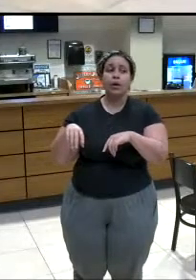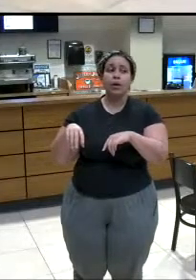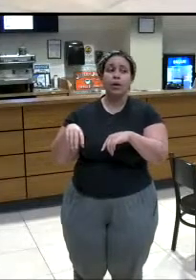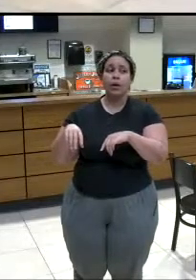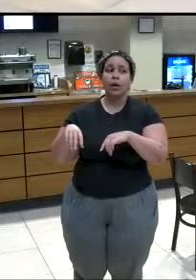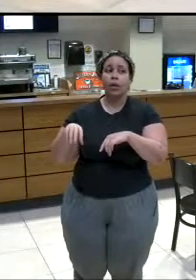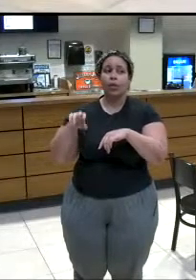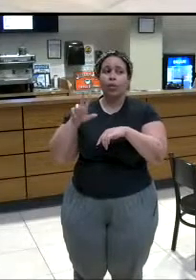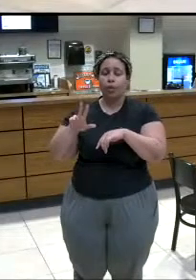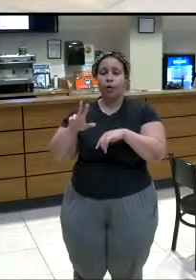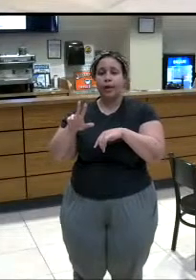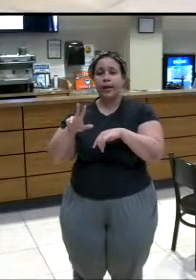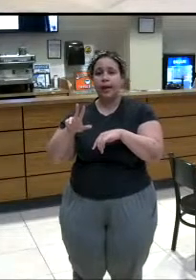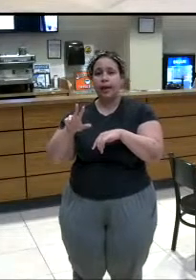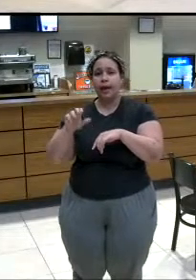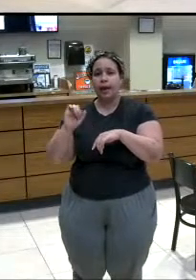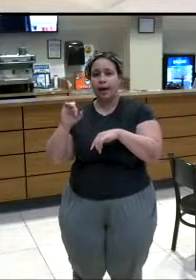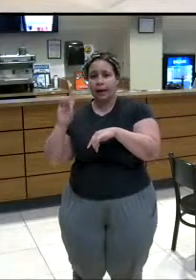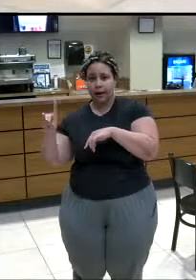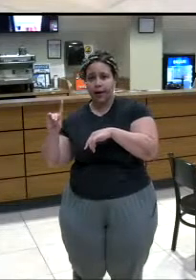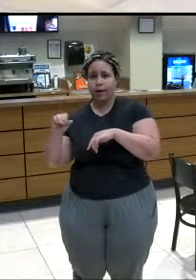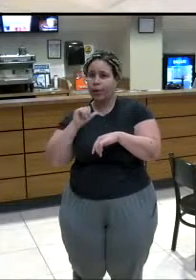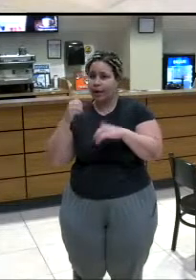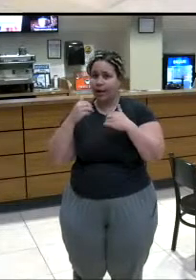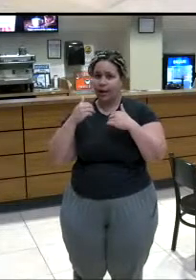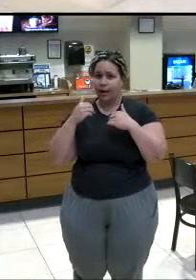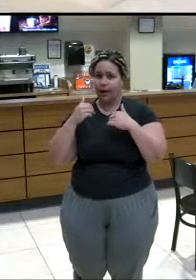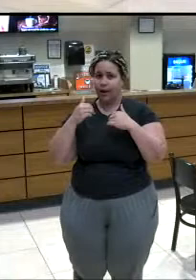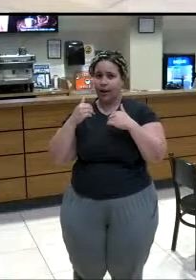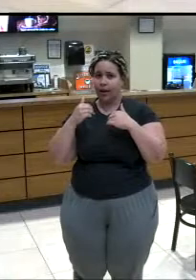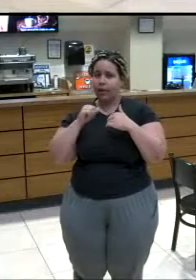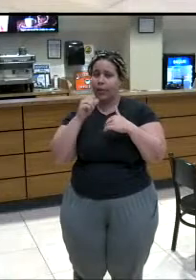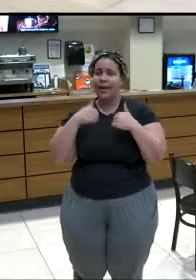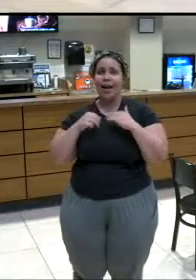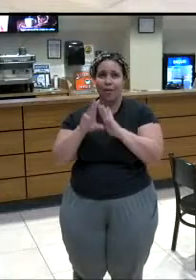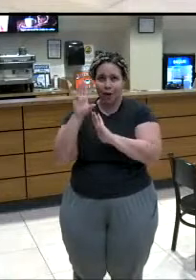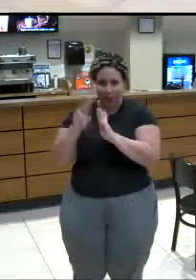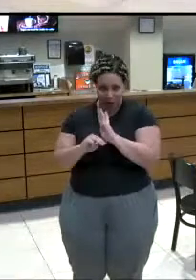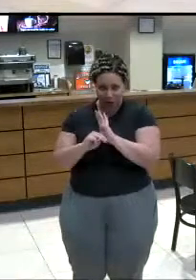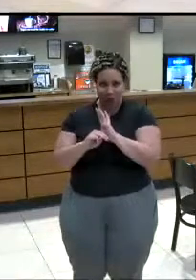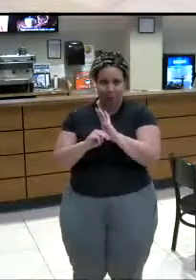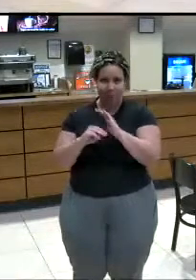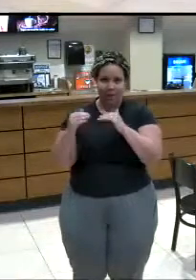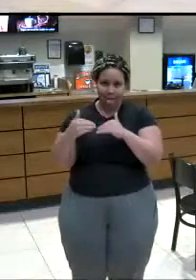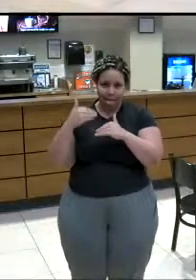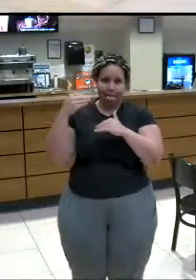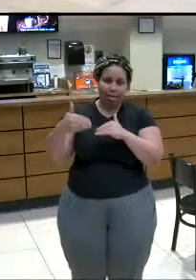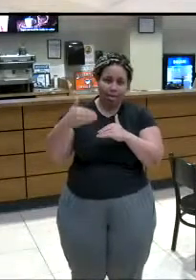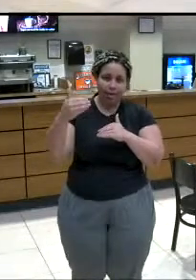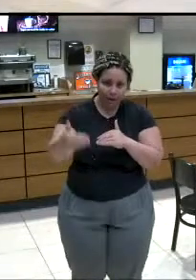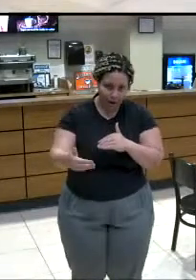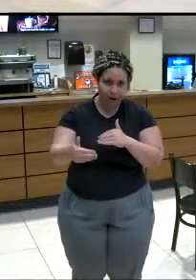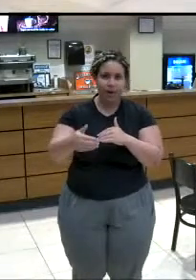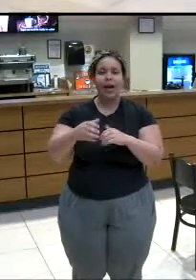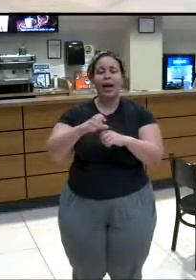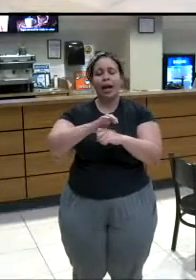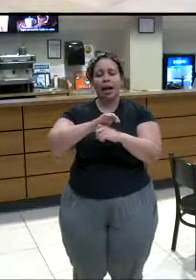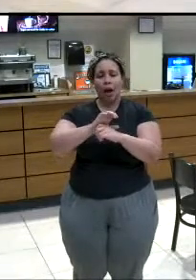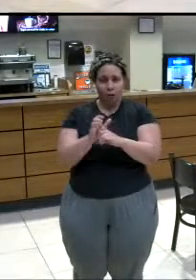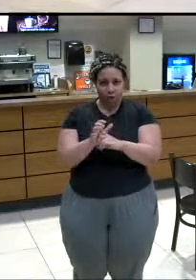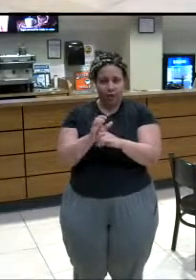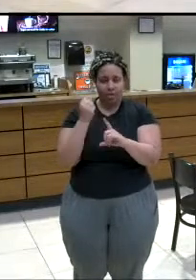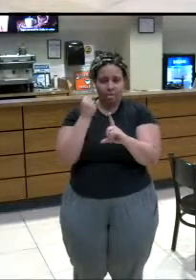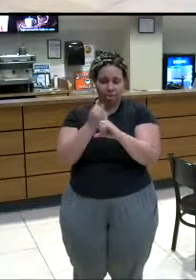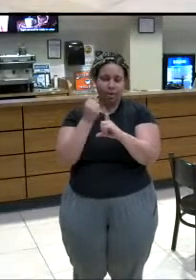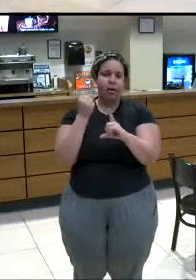curriculum. And so then that following year in COVID, we implemented all of those new curriculums that we just